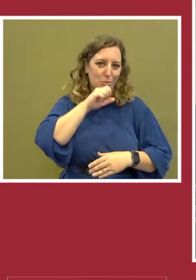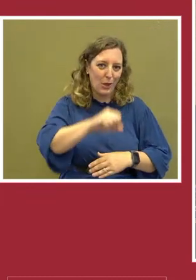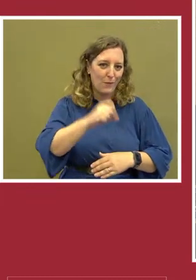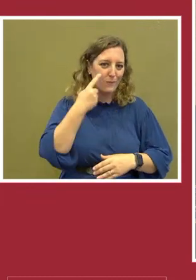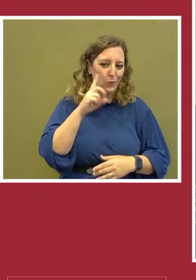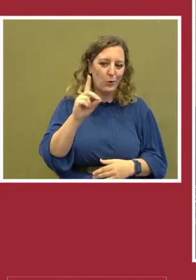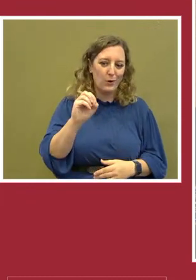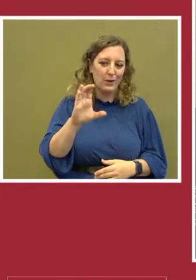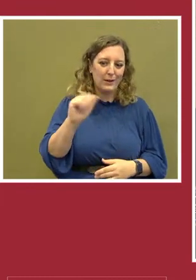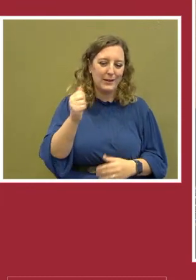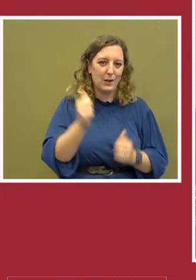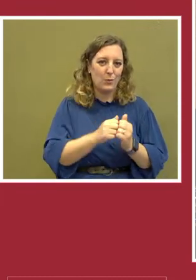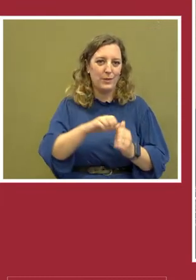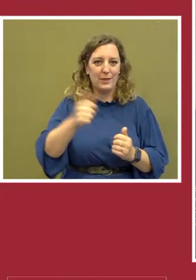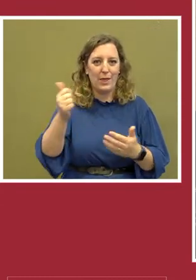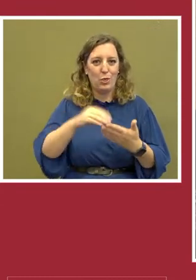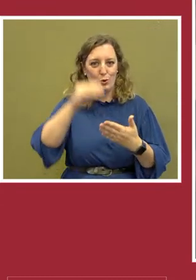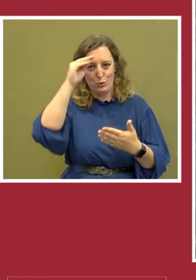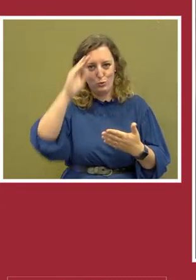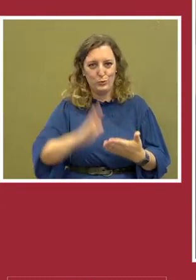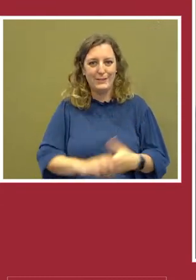all the other students as well.